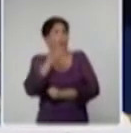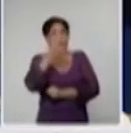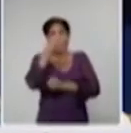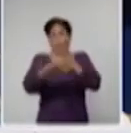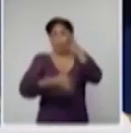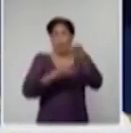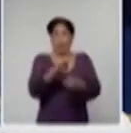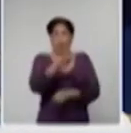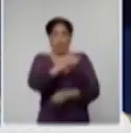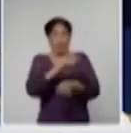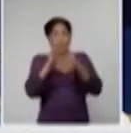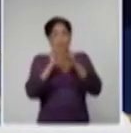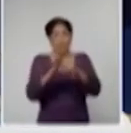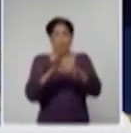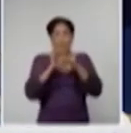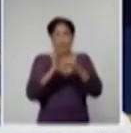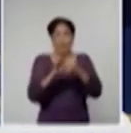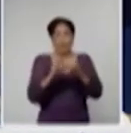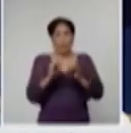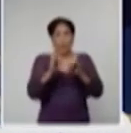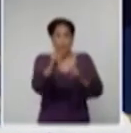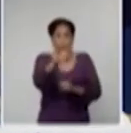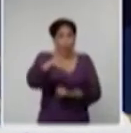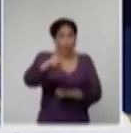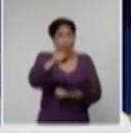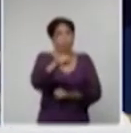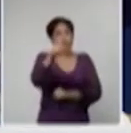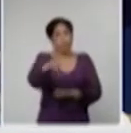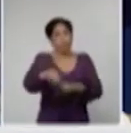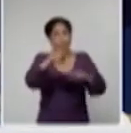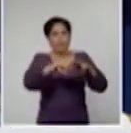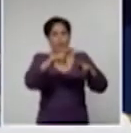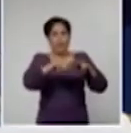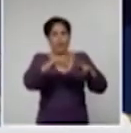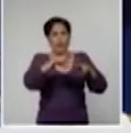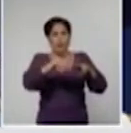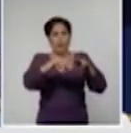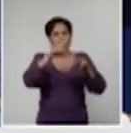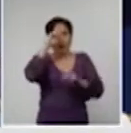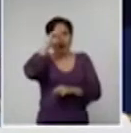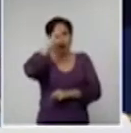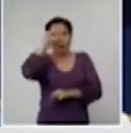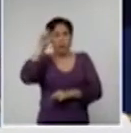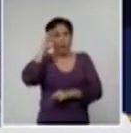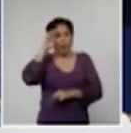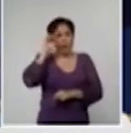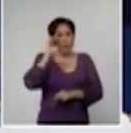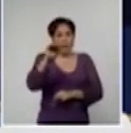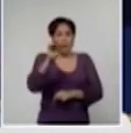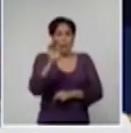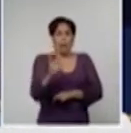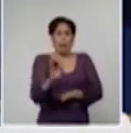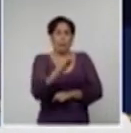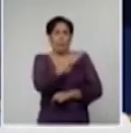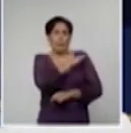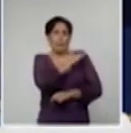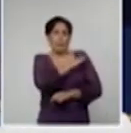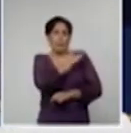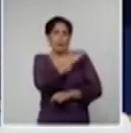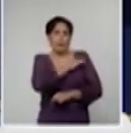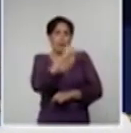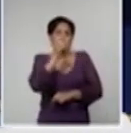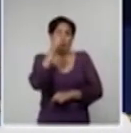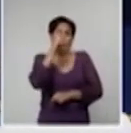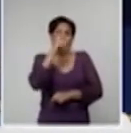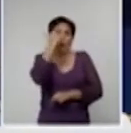cases. So Cuba has the 19th position with 18 countries with higher confirmed